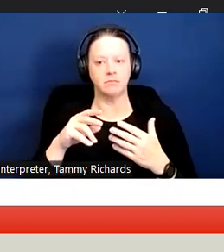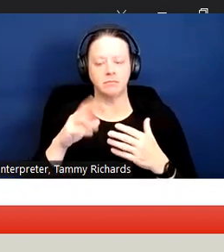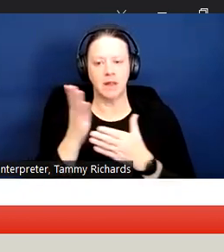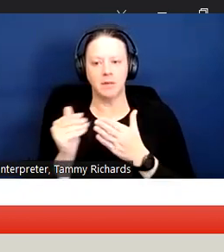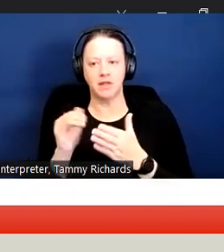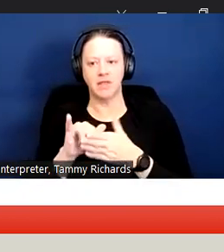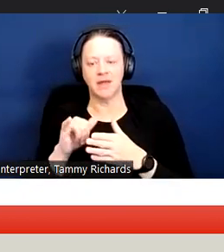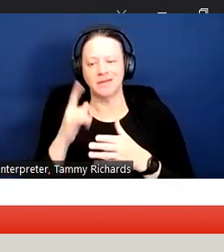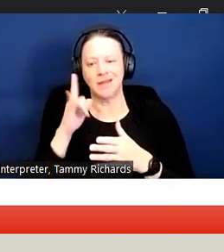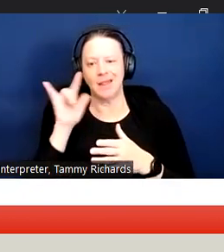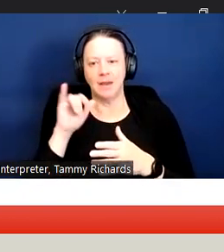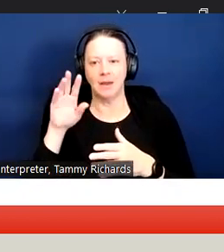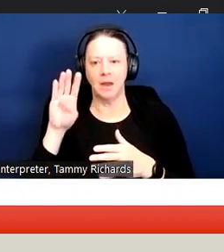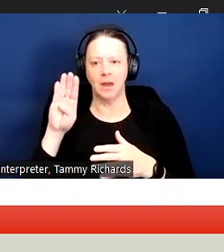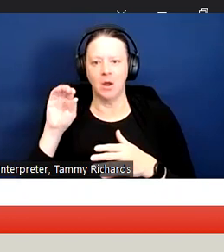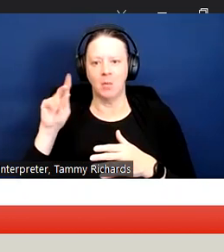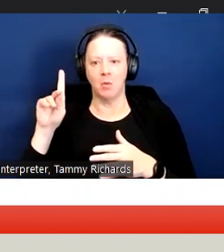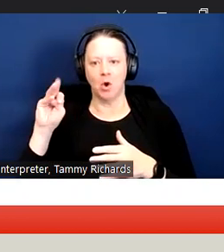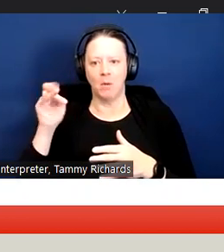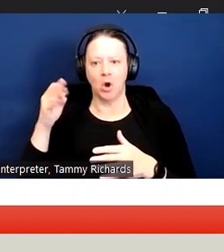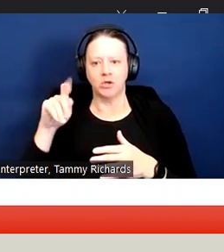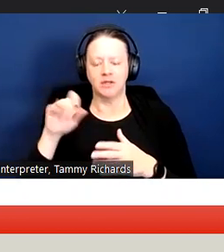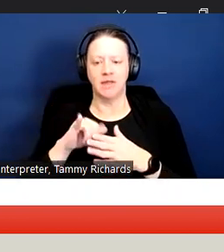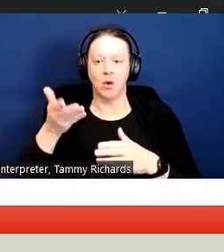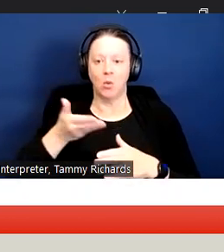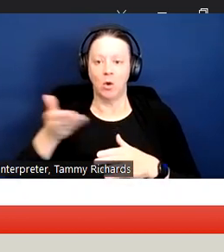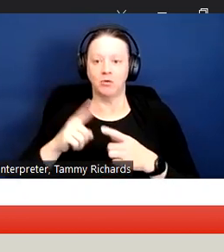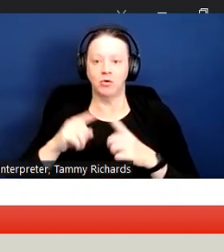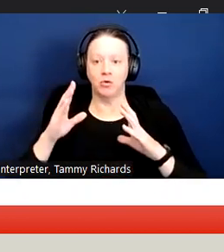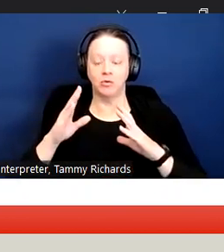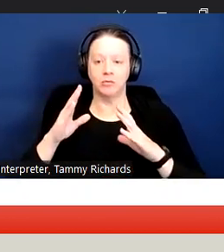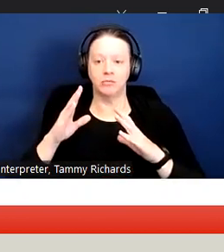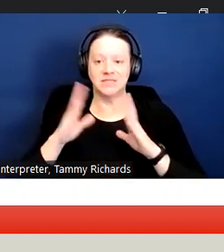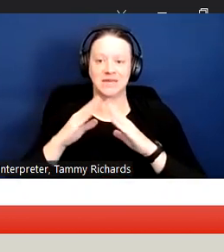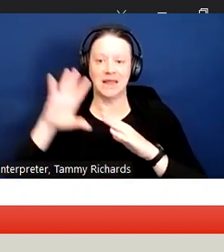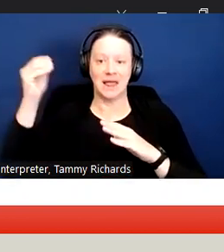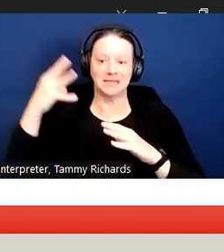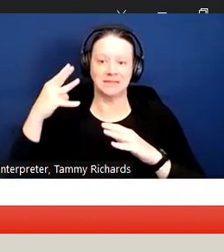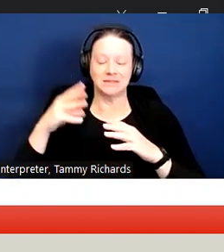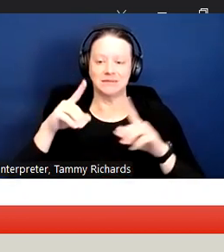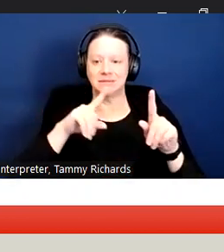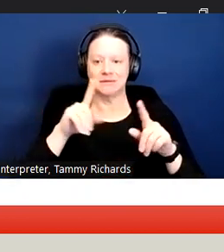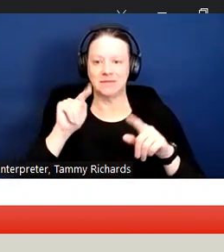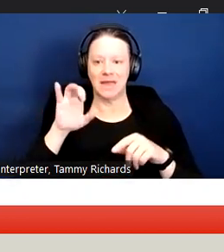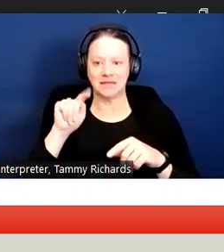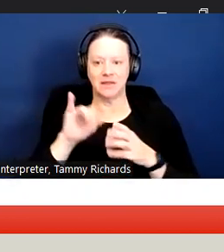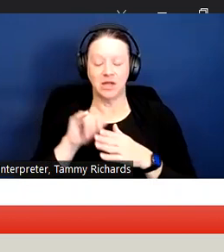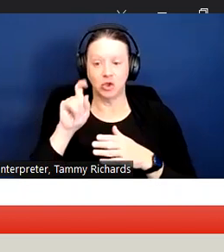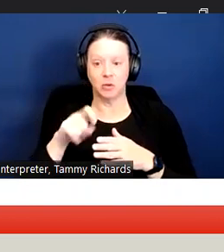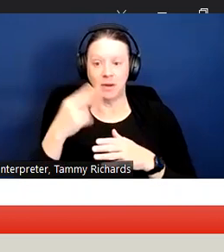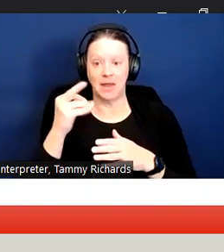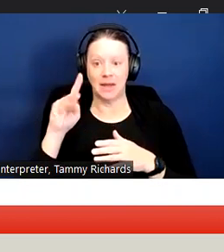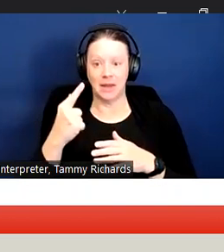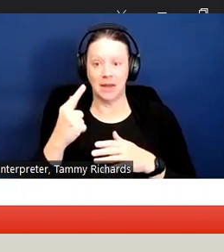in the case of that Welcome to City Lights text, that is the opening for this, that should be a heading. So if I press